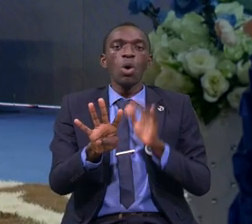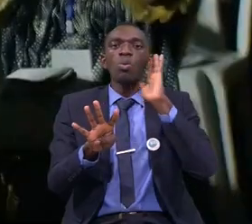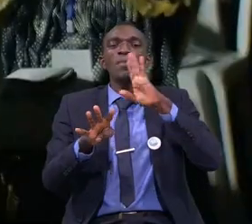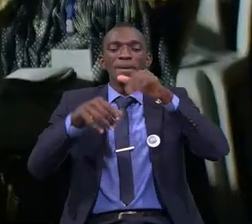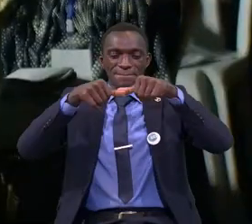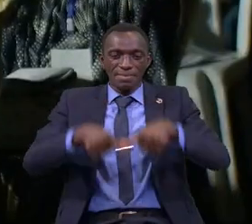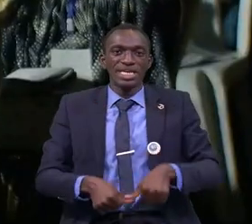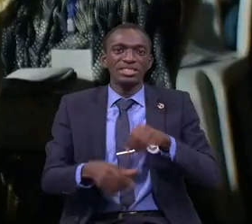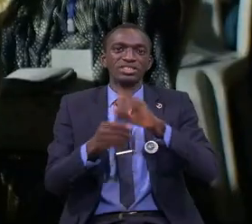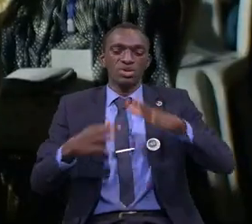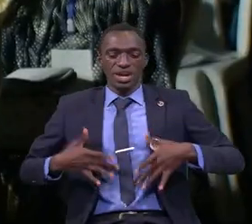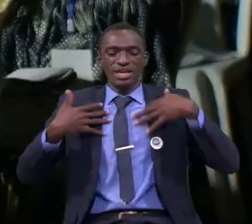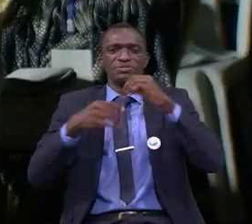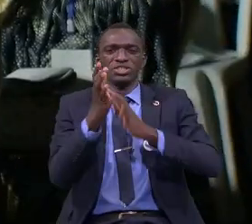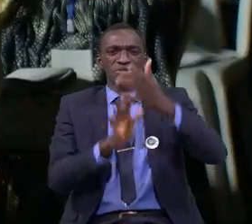your life.